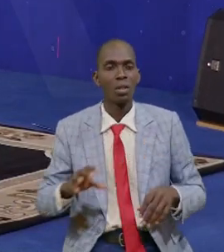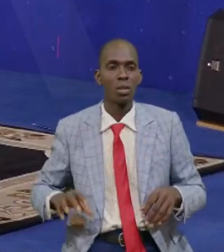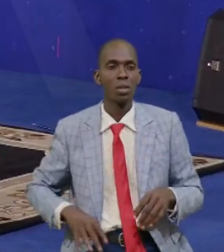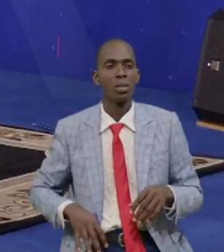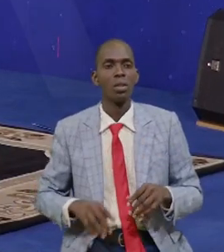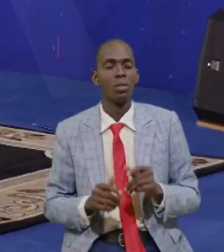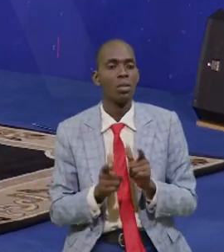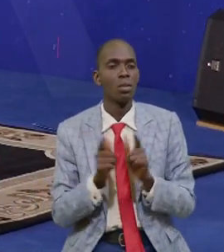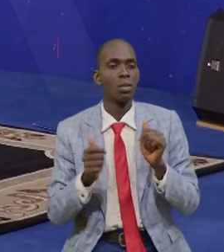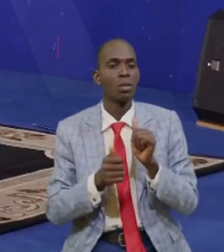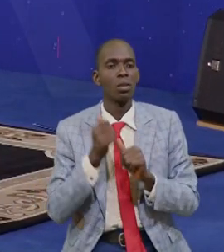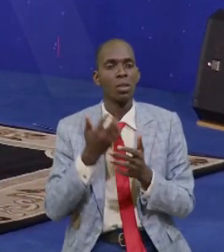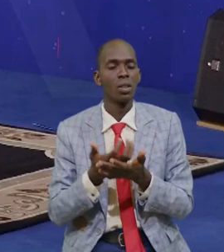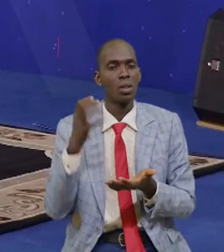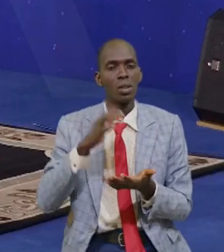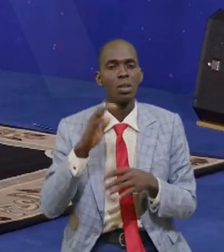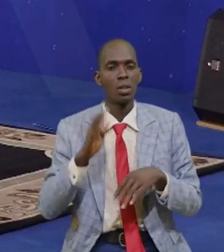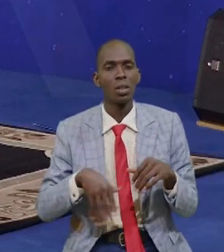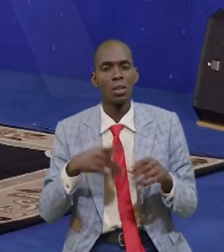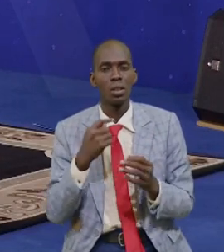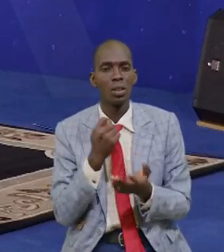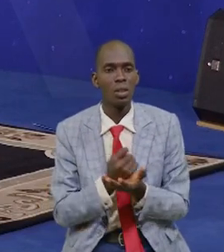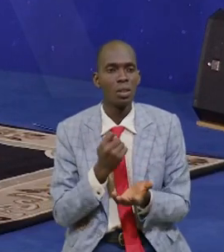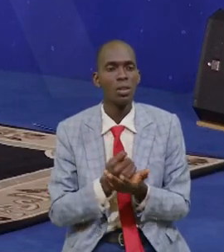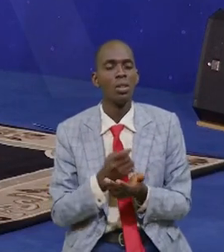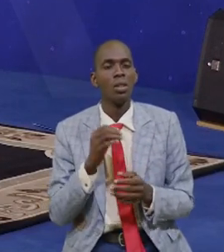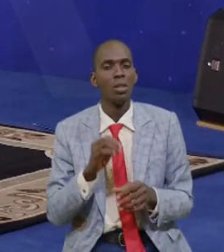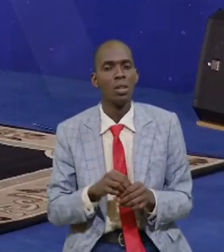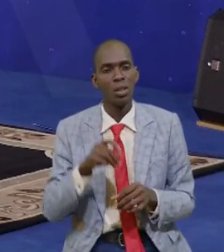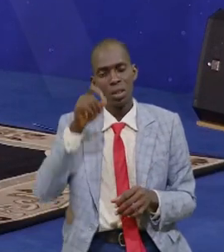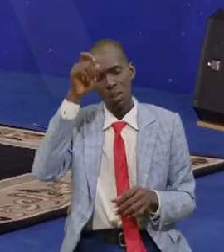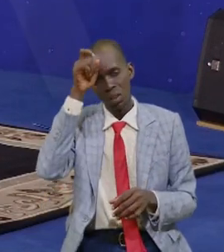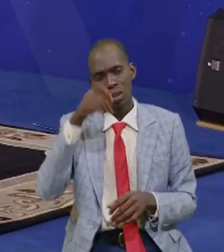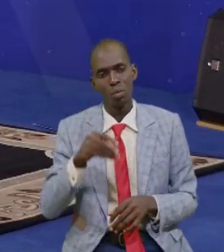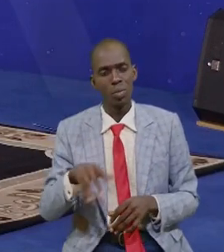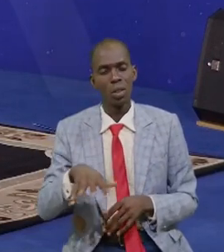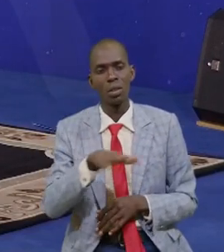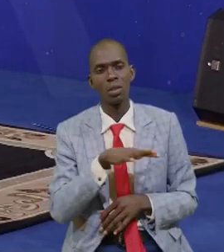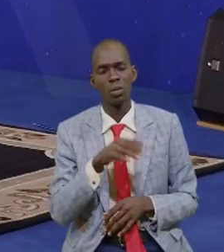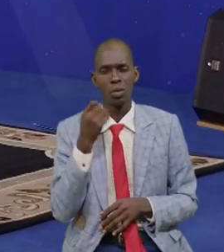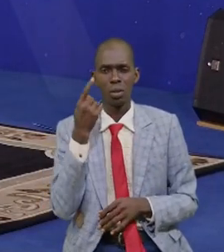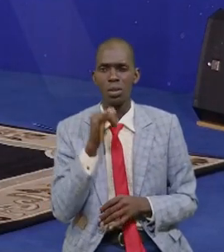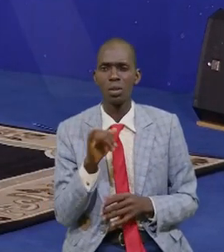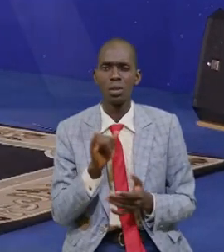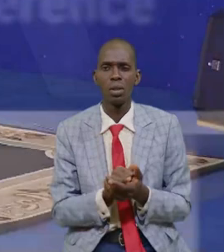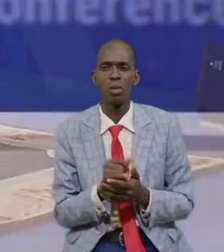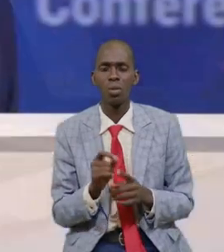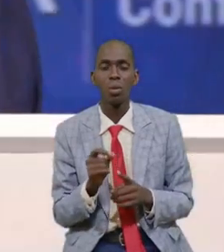greater riches than the treasures of in Egypt. You understand what that means? It's